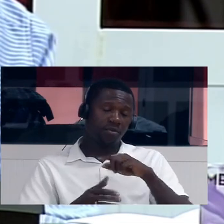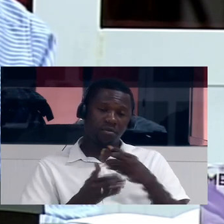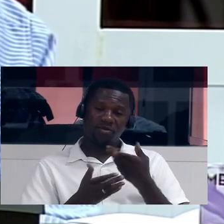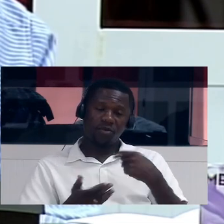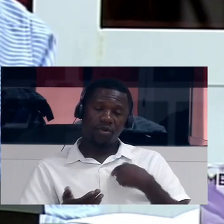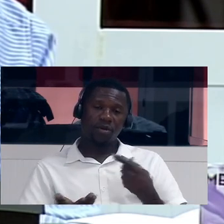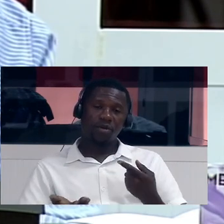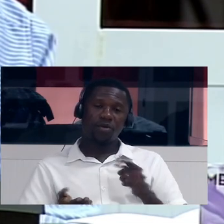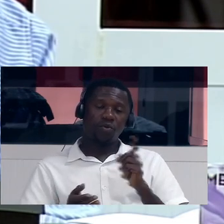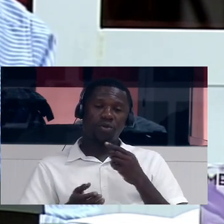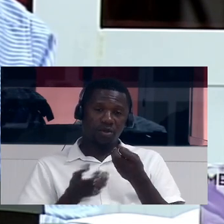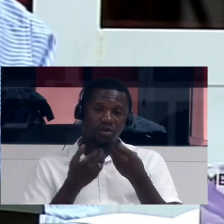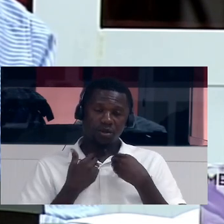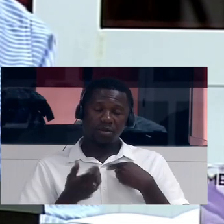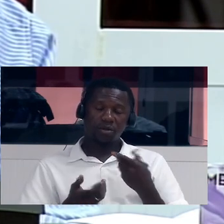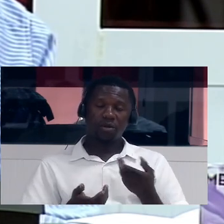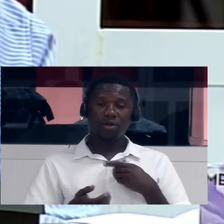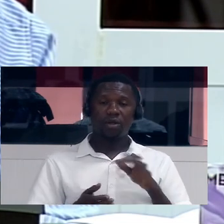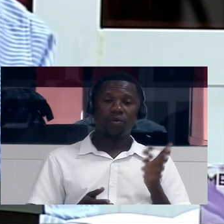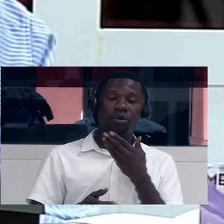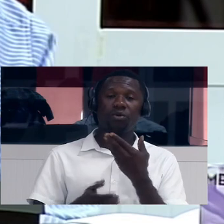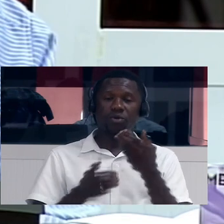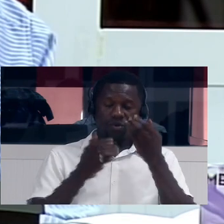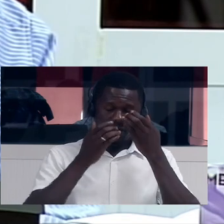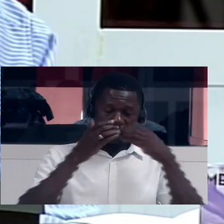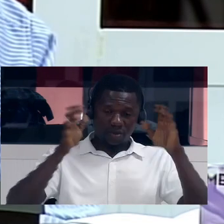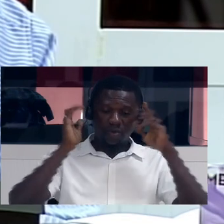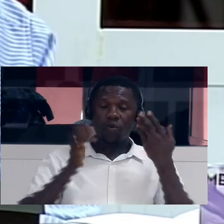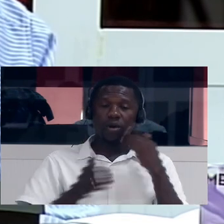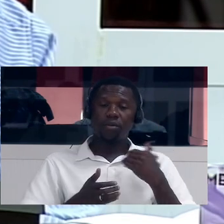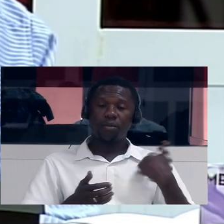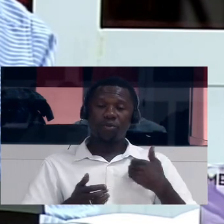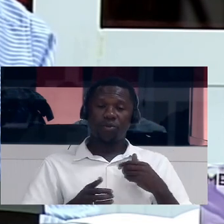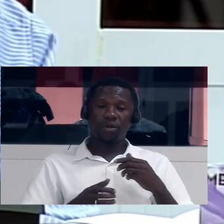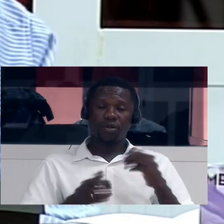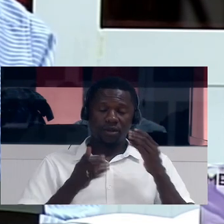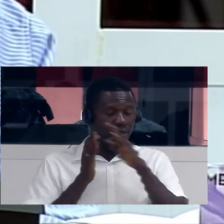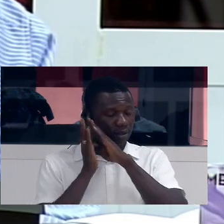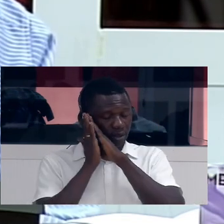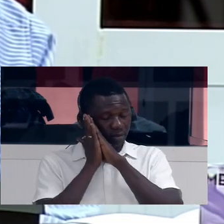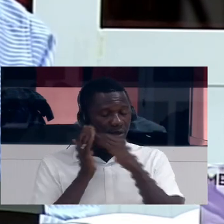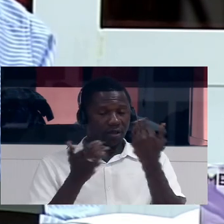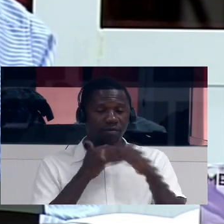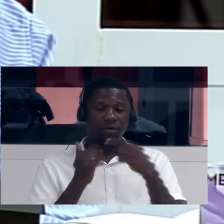are quoting for me now, that I went to the airport, to the college when the people were sleeping, is not true. I was never there.